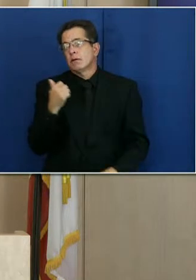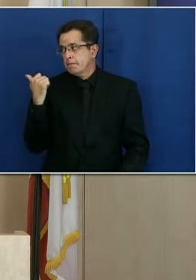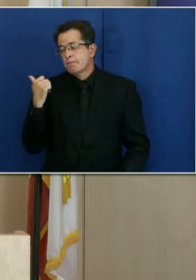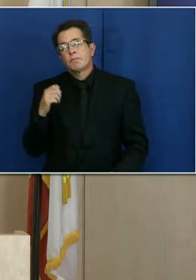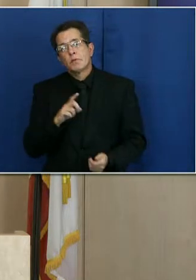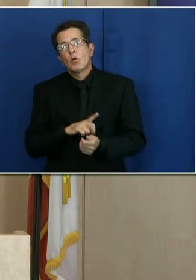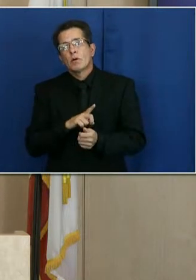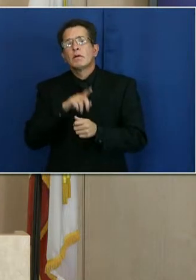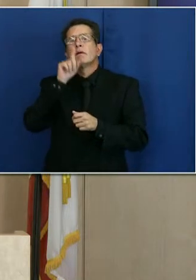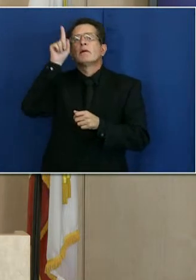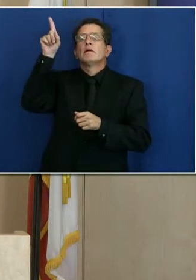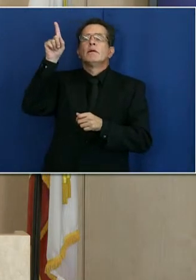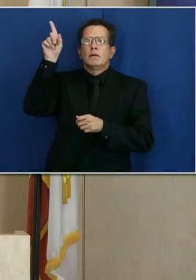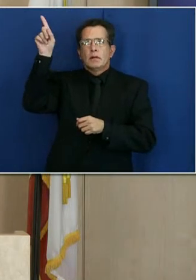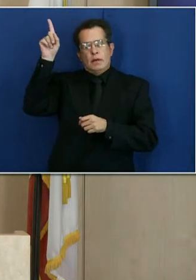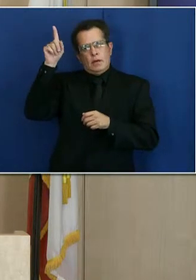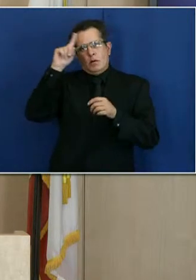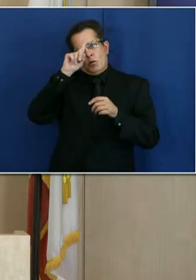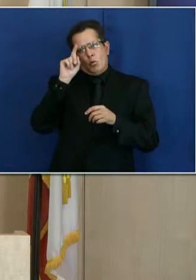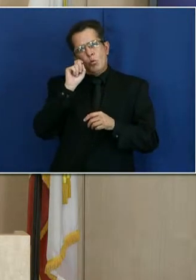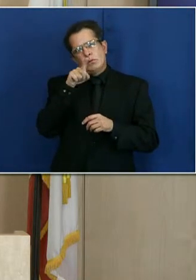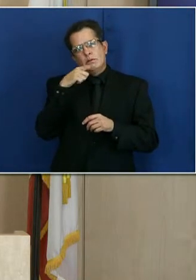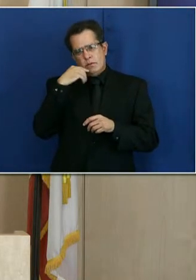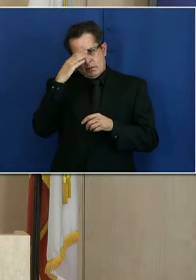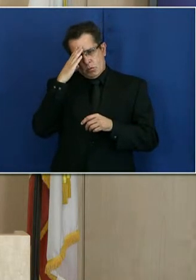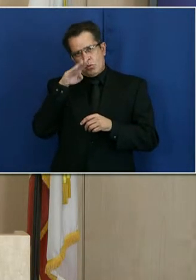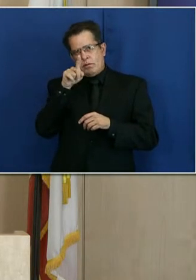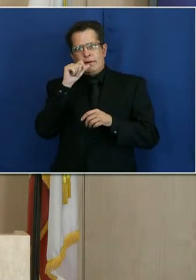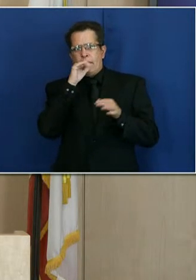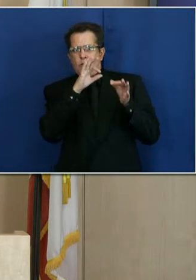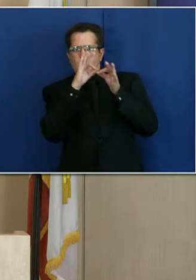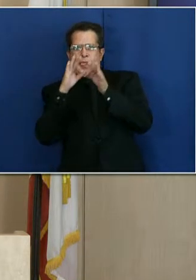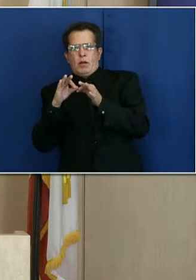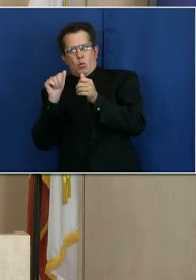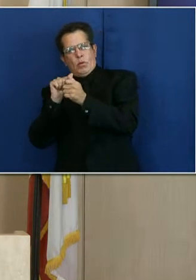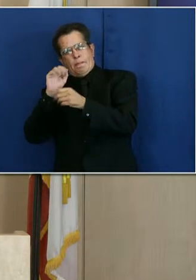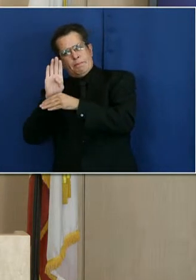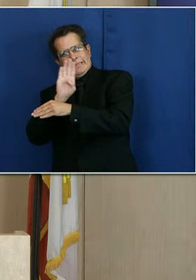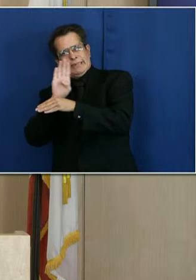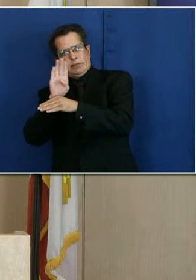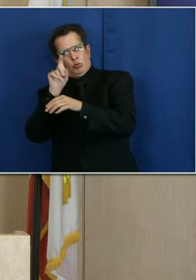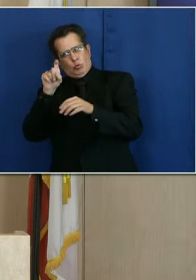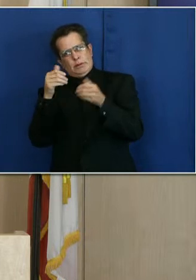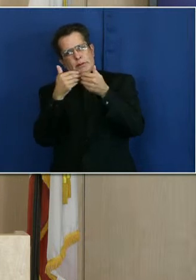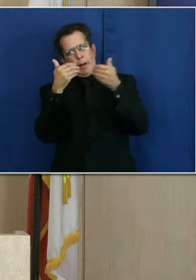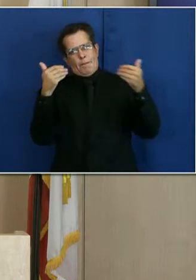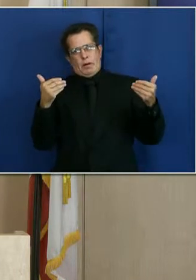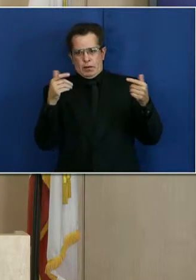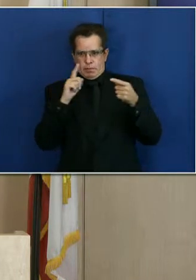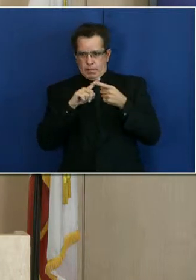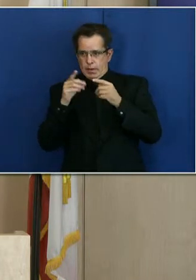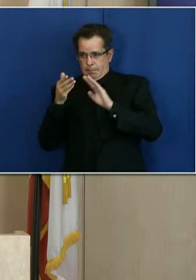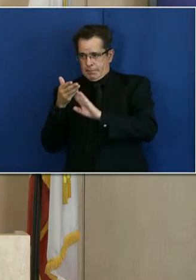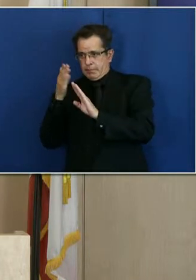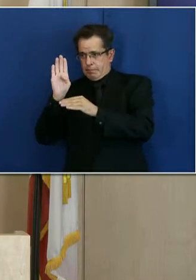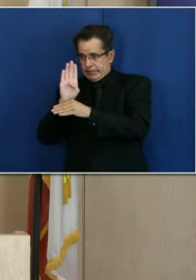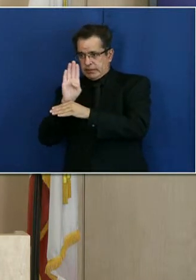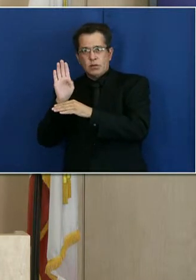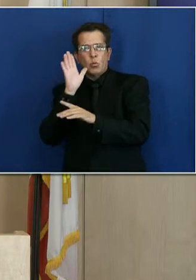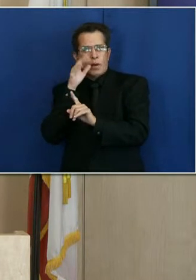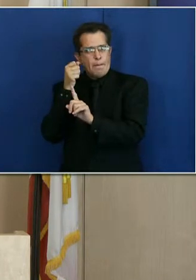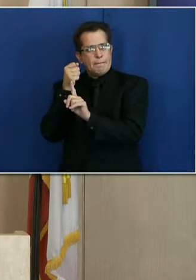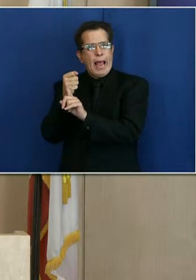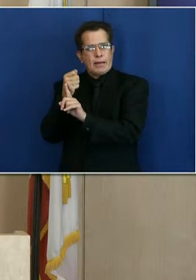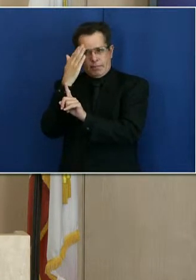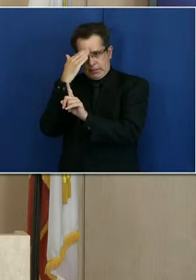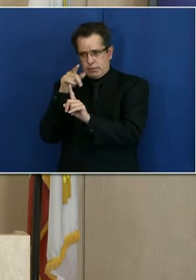And I know you all say that these cases have nothing to do with business operations, but isn't it fair to assume that business operations are going to be impacted if 75%